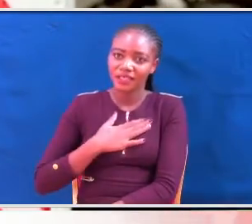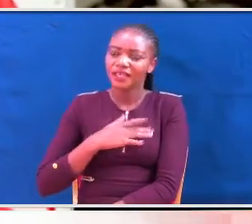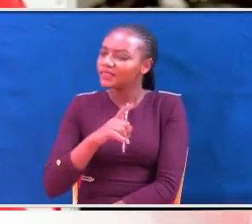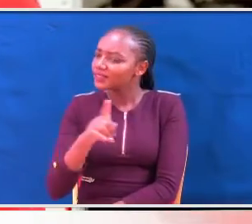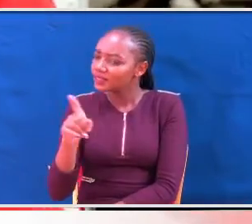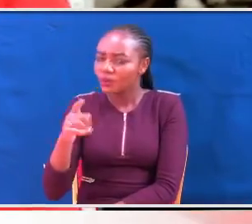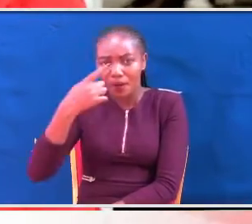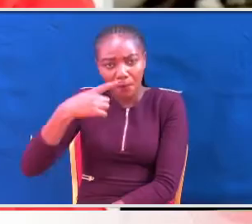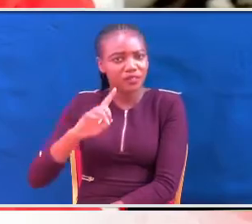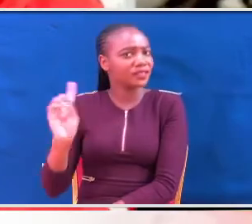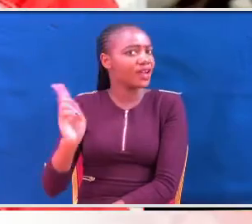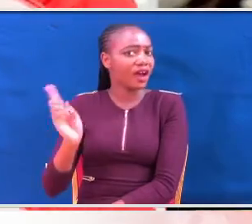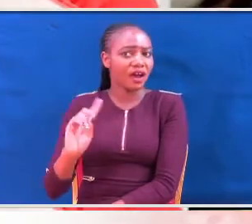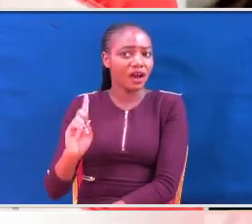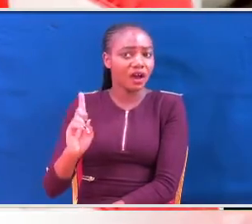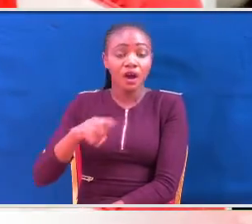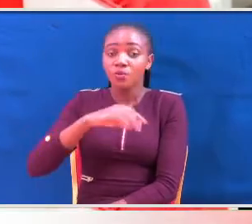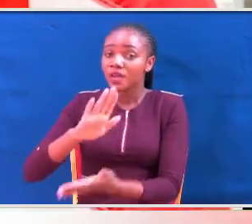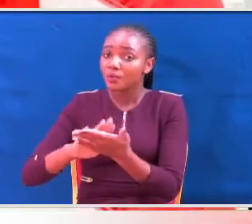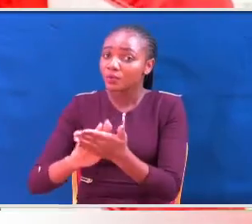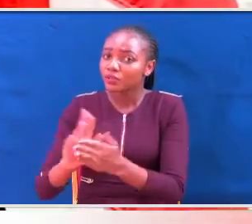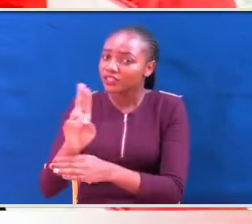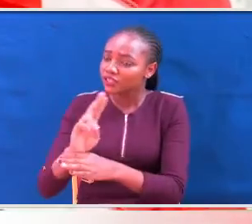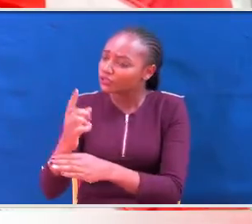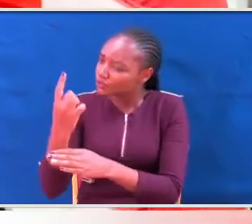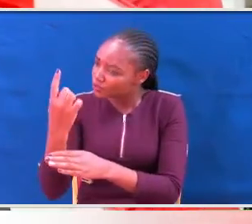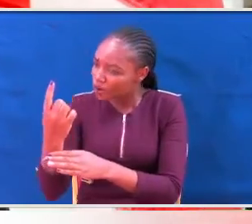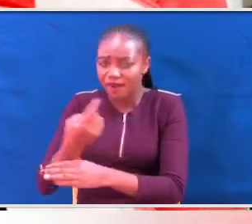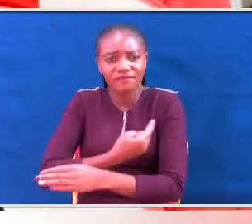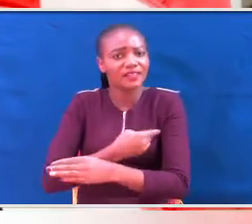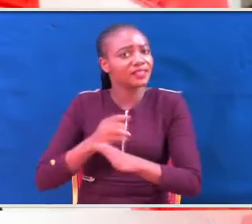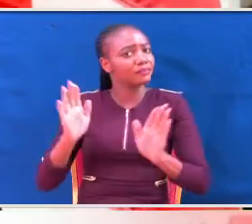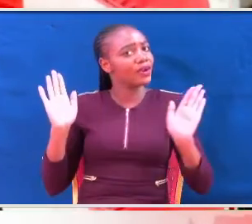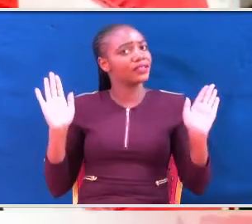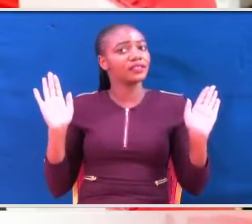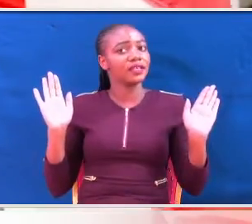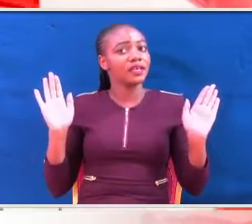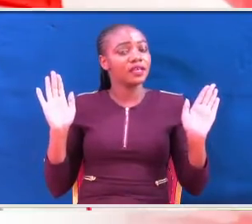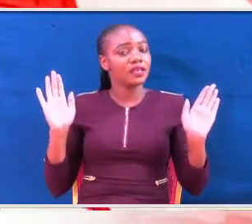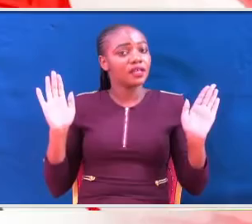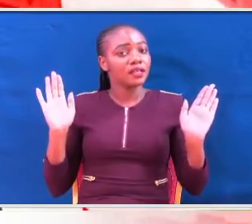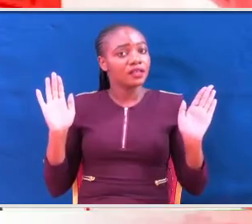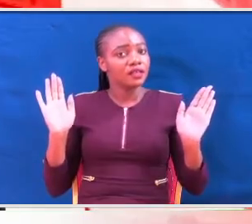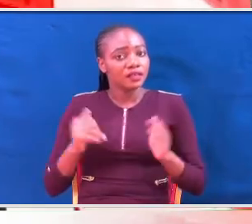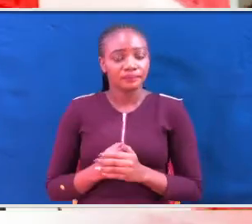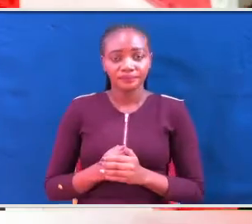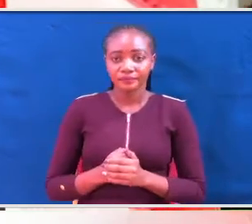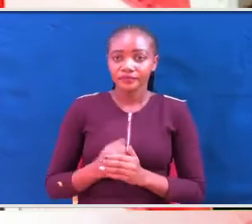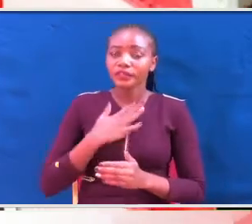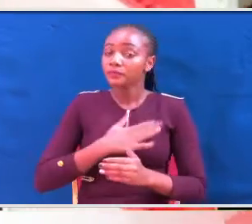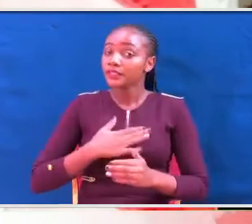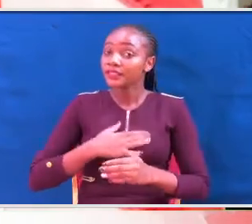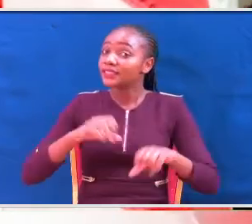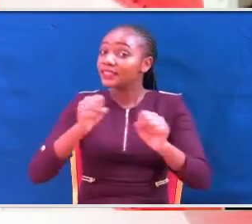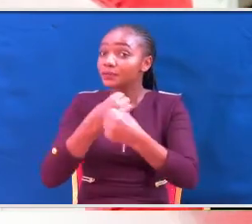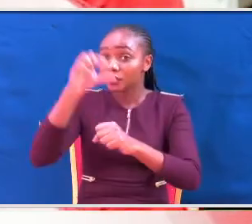yet policy here in Kenya. We have now enough doses of AstraZeneca, so let them come. It is not possible for governments